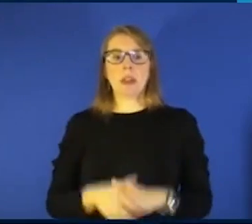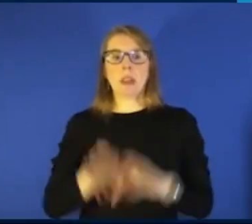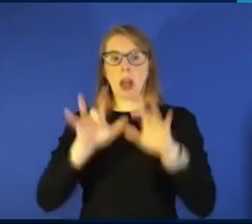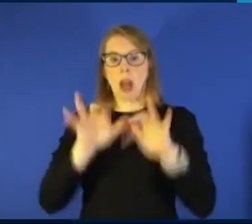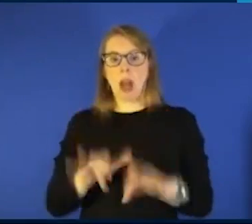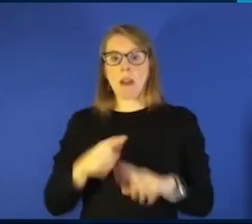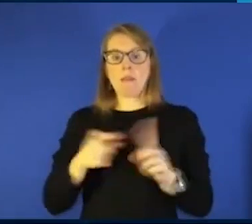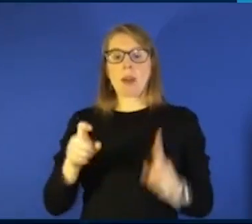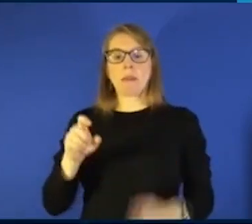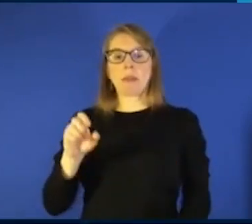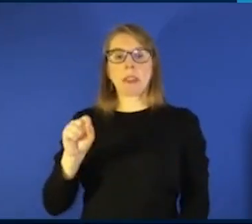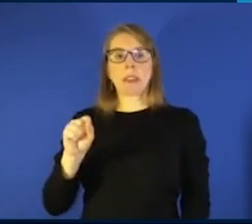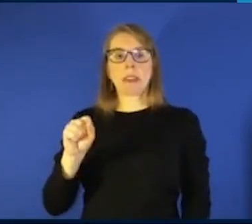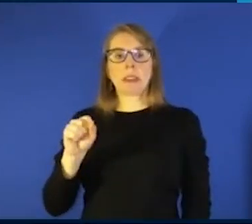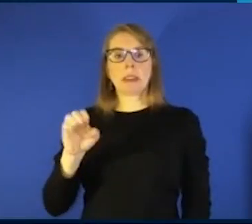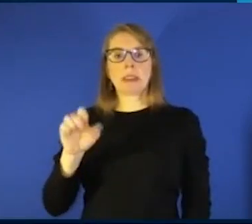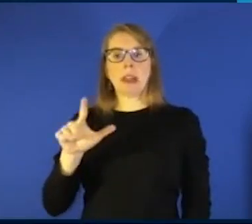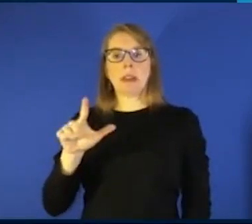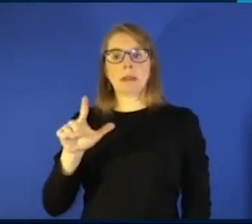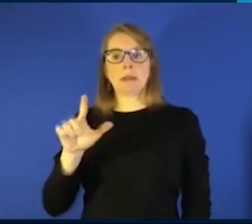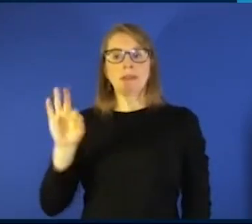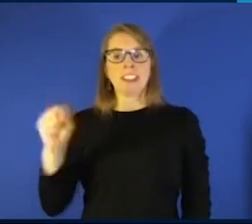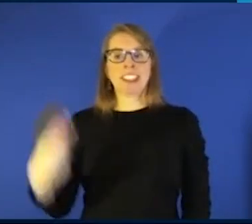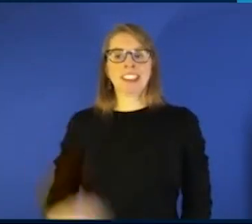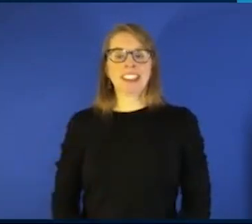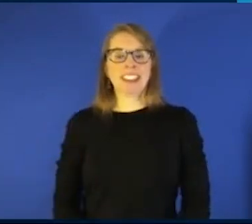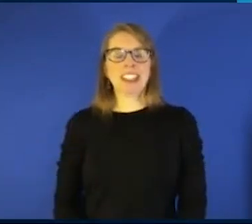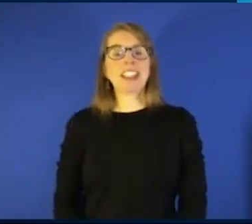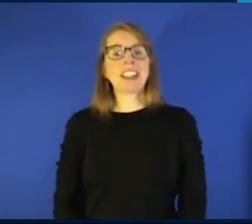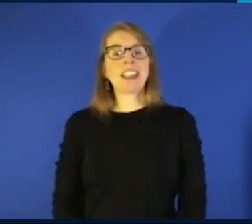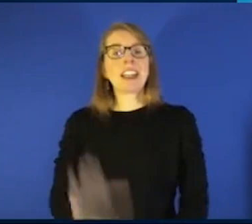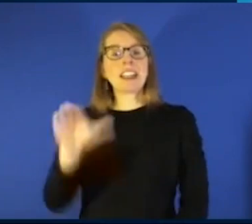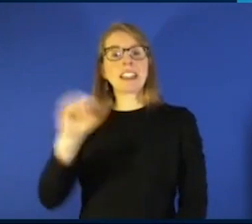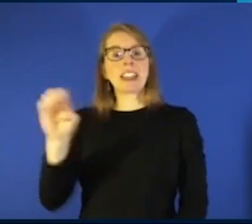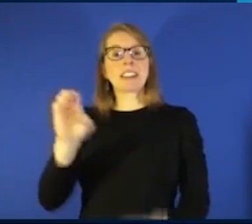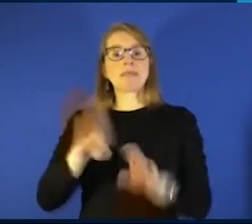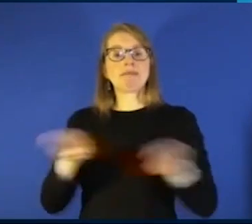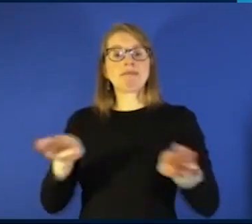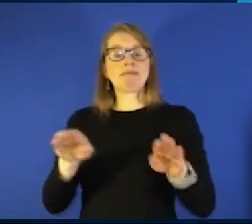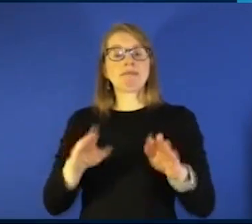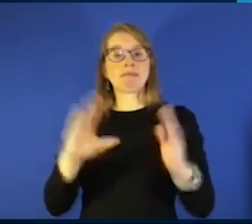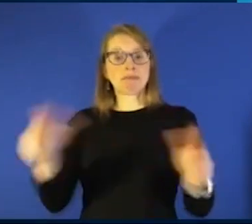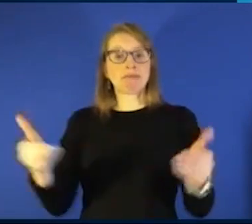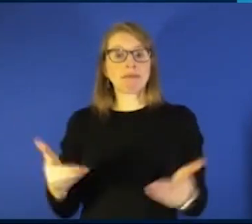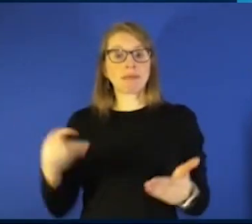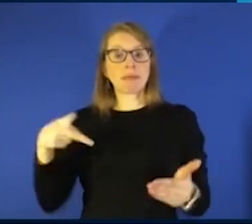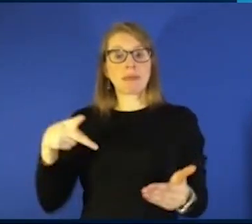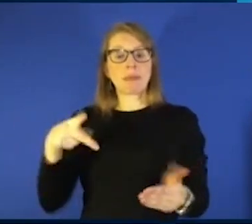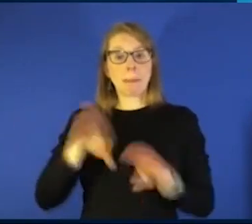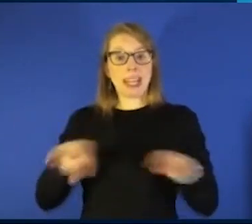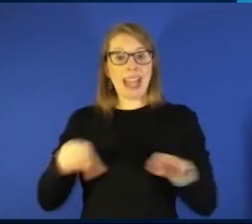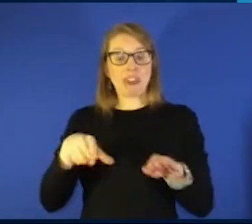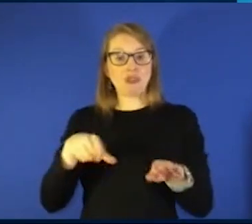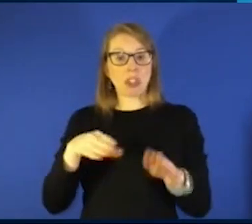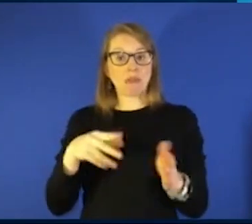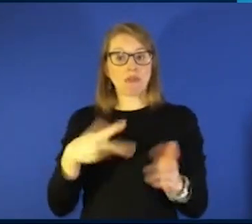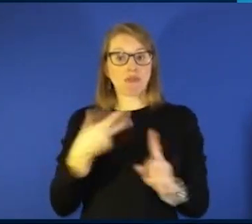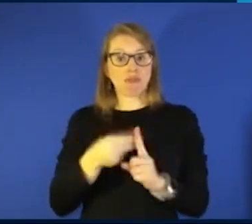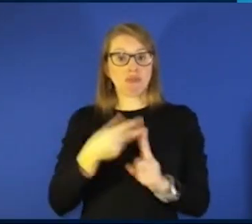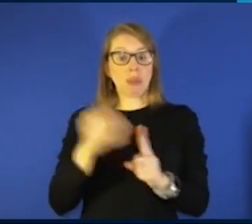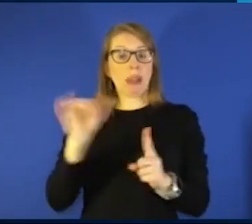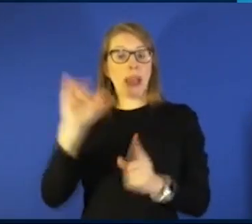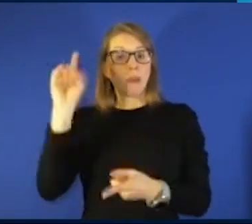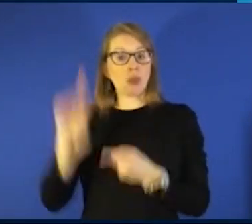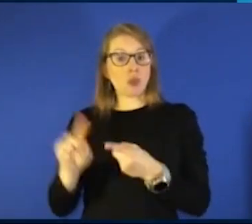Fish. How have cases in children been impacted by the introduction of the pediatric vaccine, like reduced